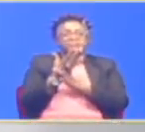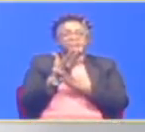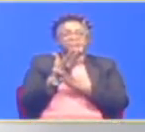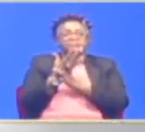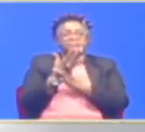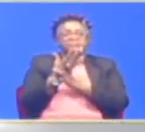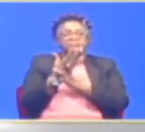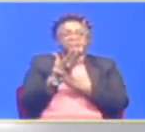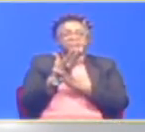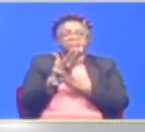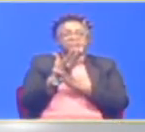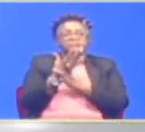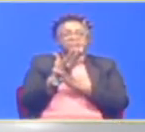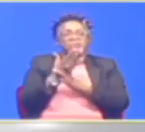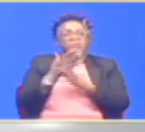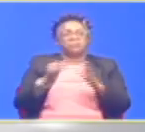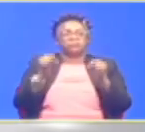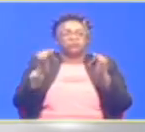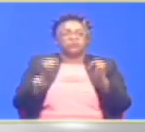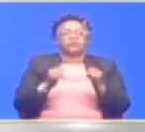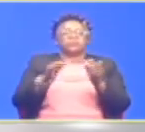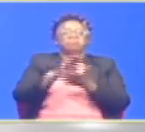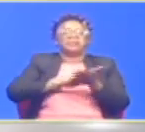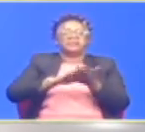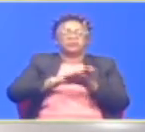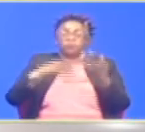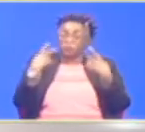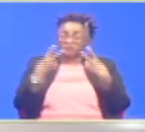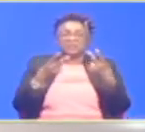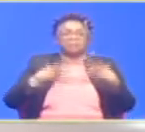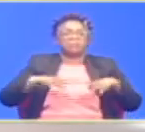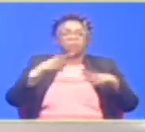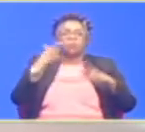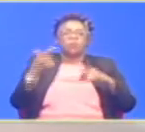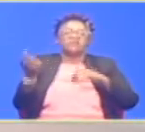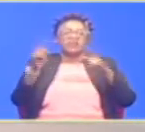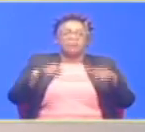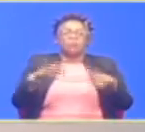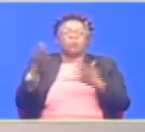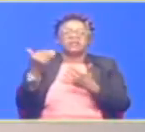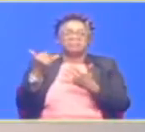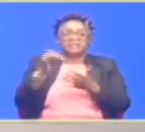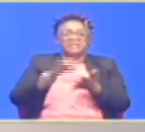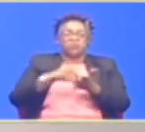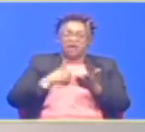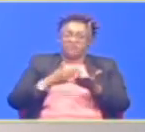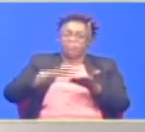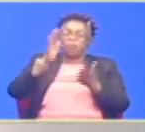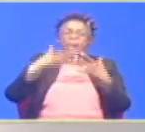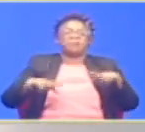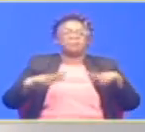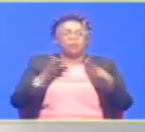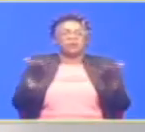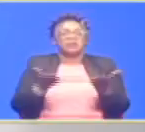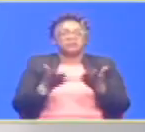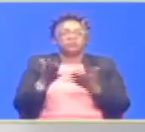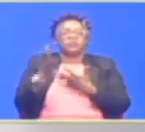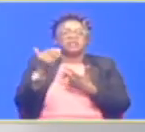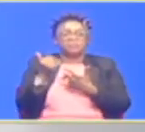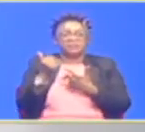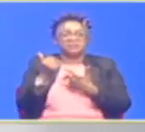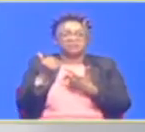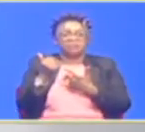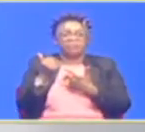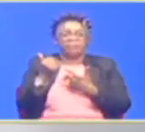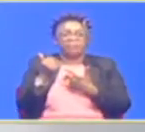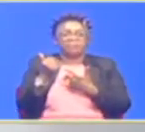This is a new place and you can see the number of people who turn up here. So going forward, we expect that we'll have more people here. We expect that